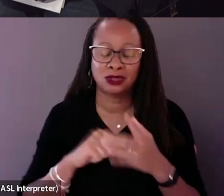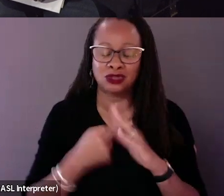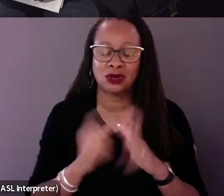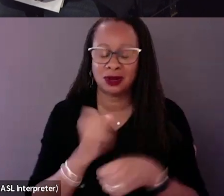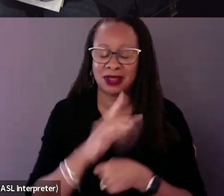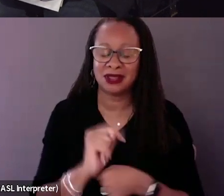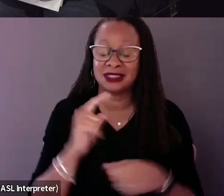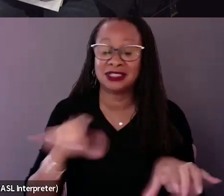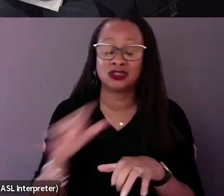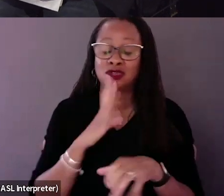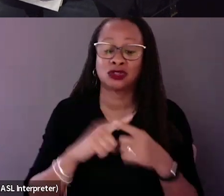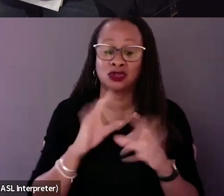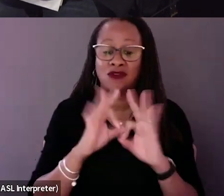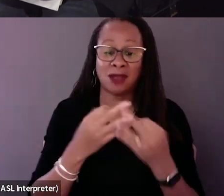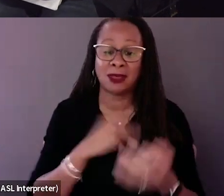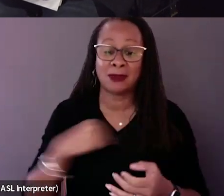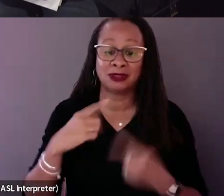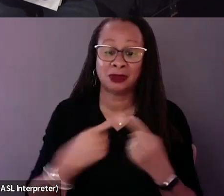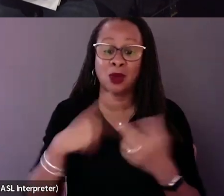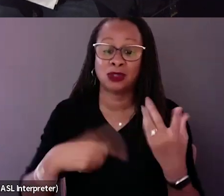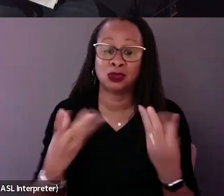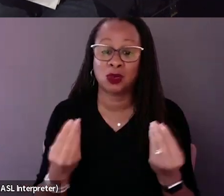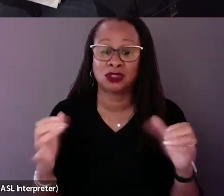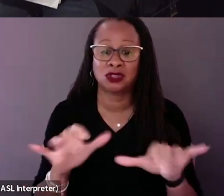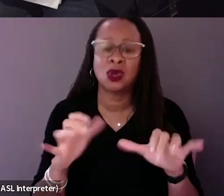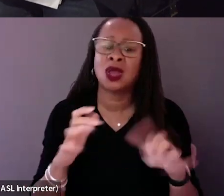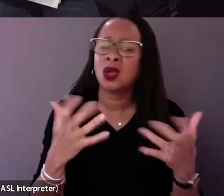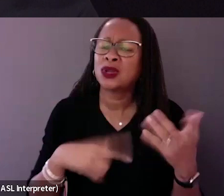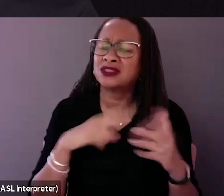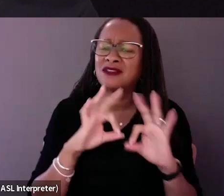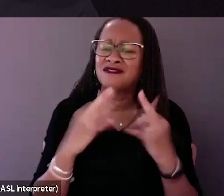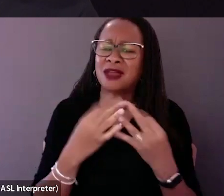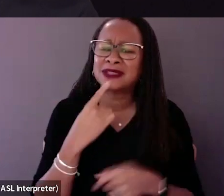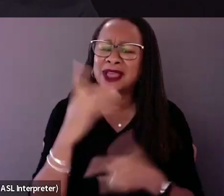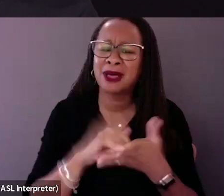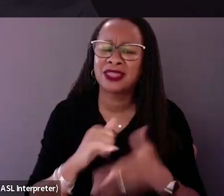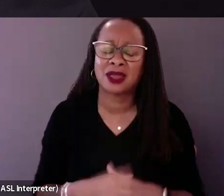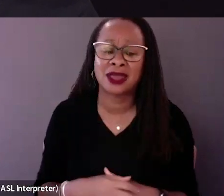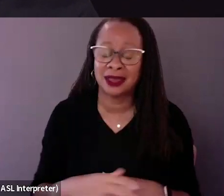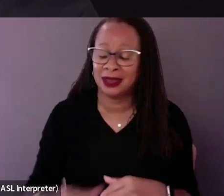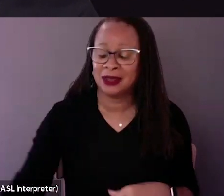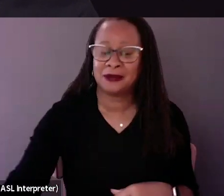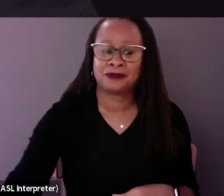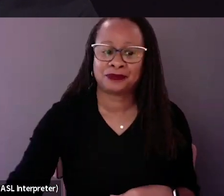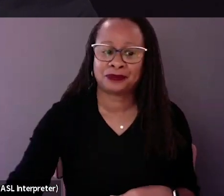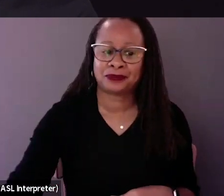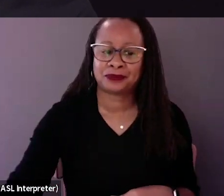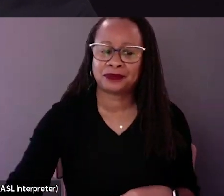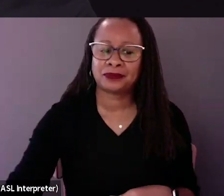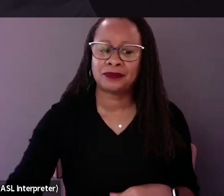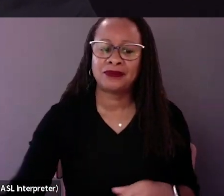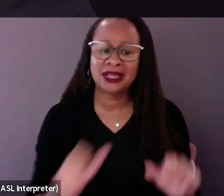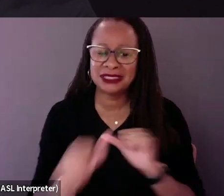family members about what you wanted to do, and what kind of reactions did you get? It's still a very difficult